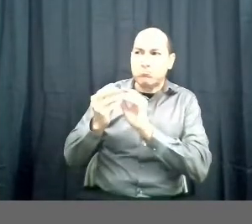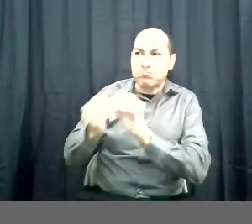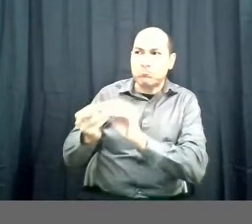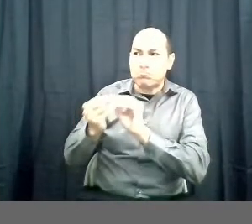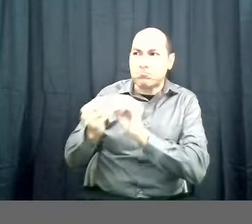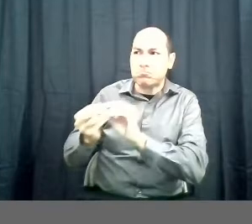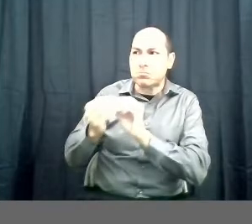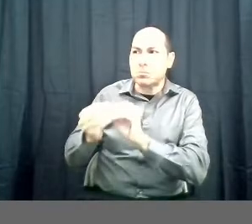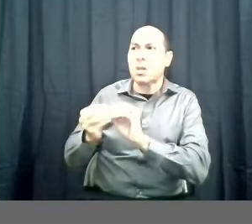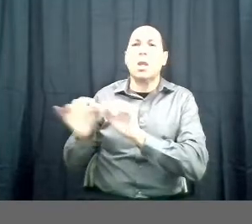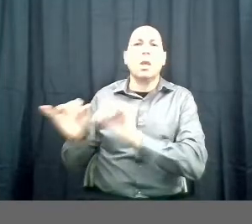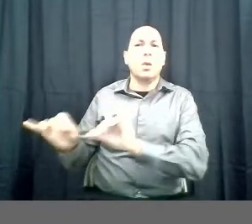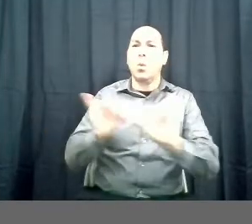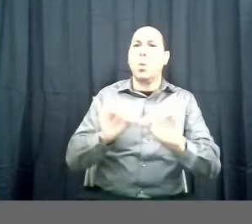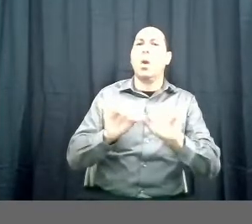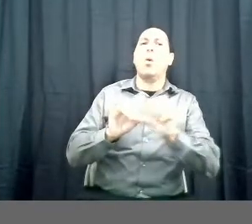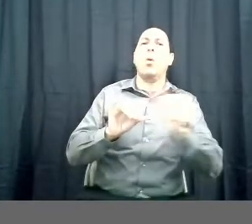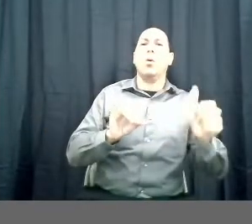members.